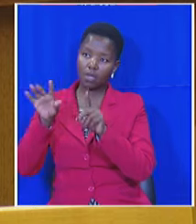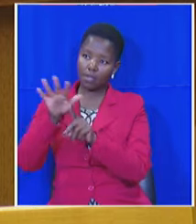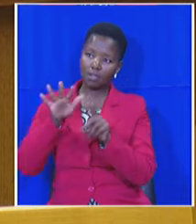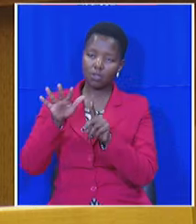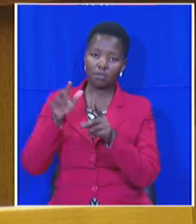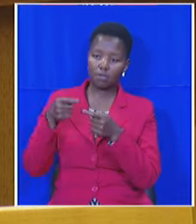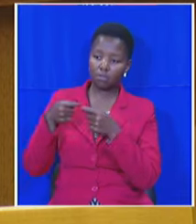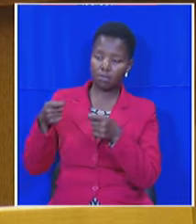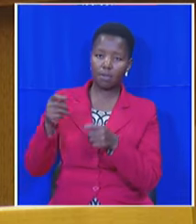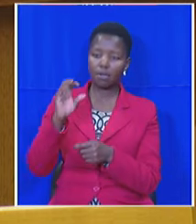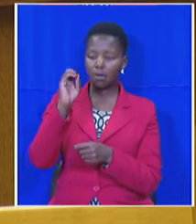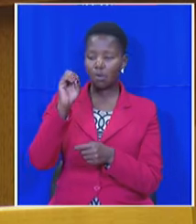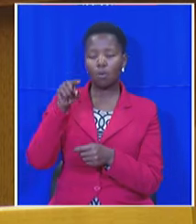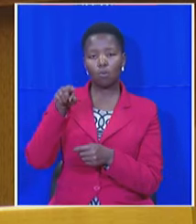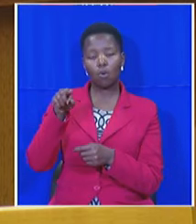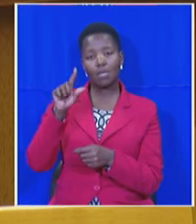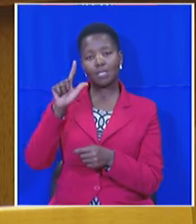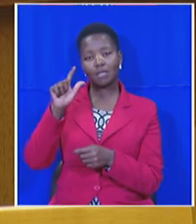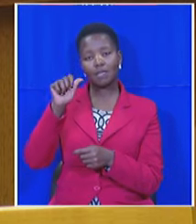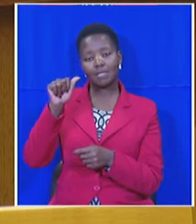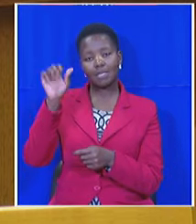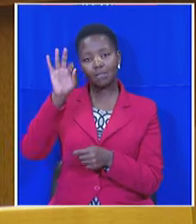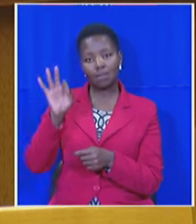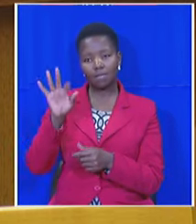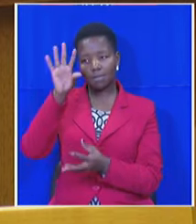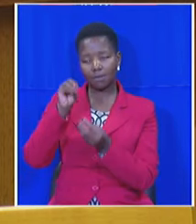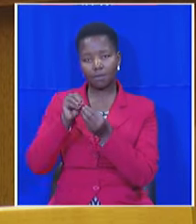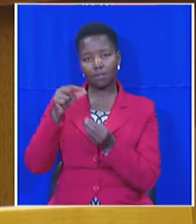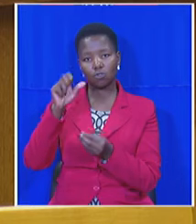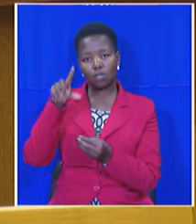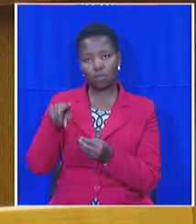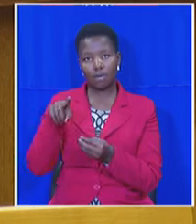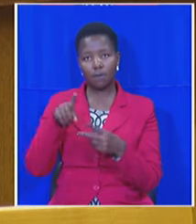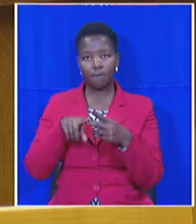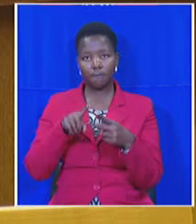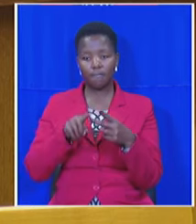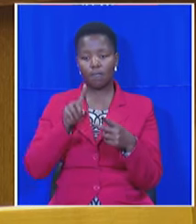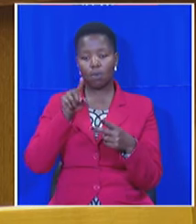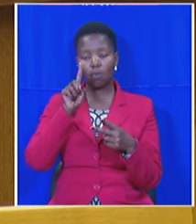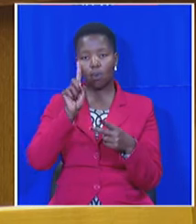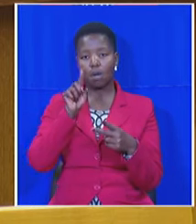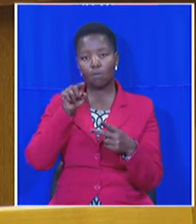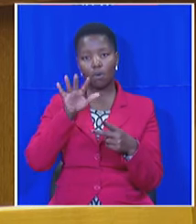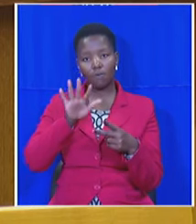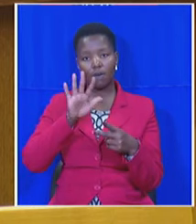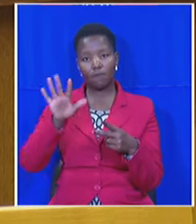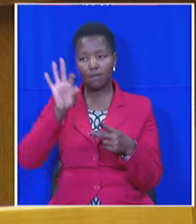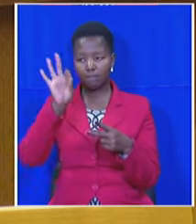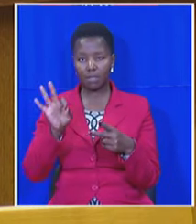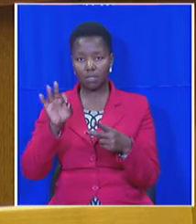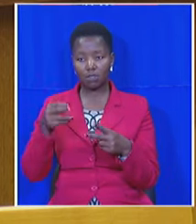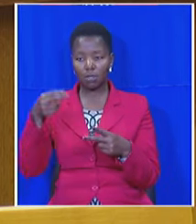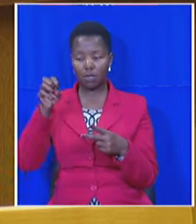a mere 0.76% of GDP on universities and 1.55% of GDP on all higher